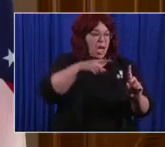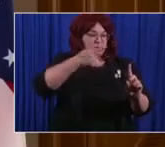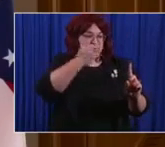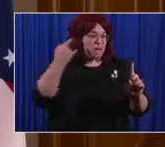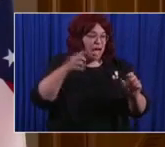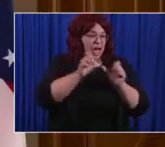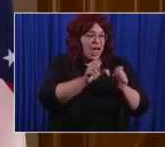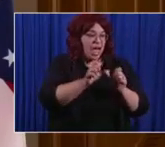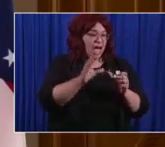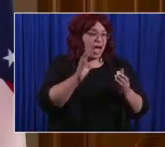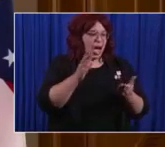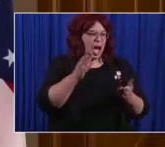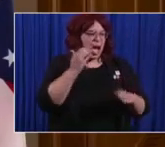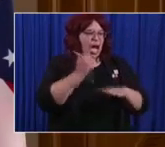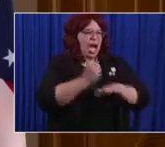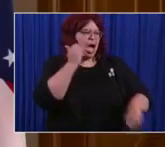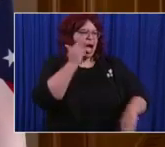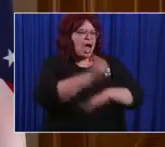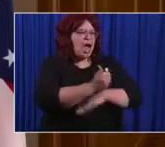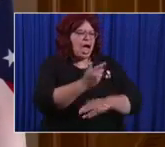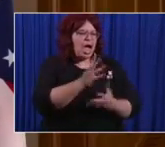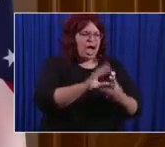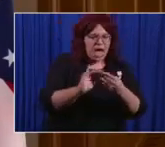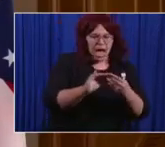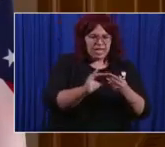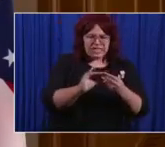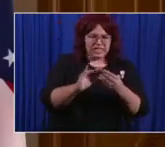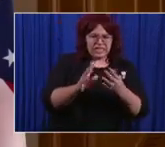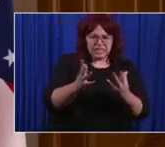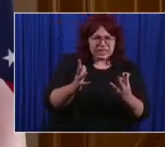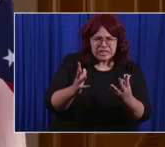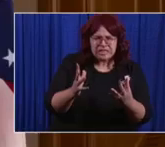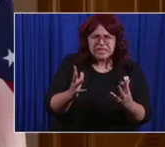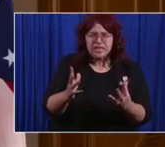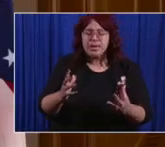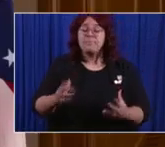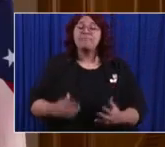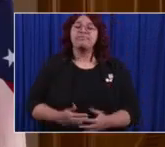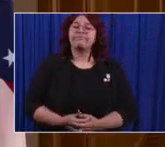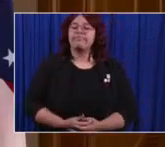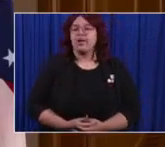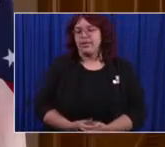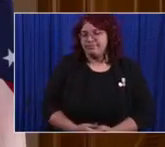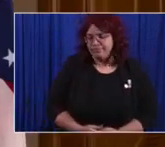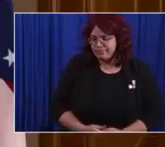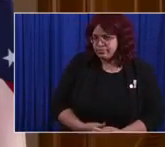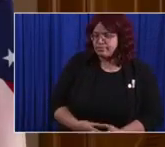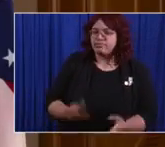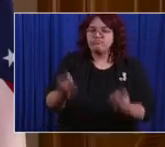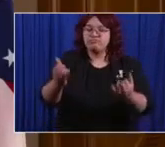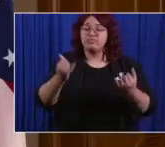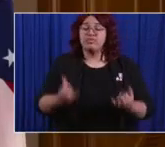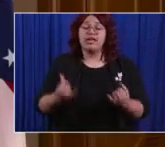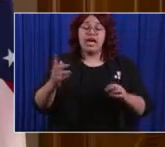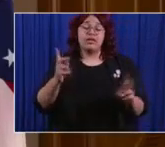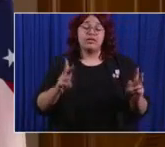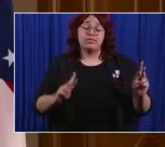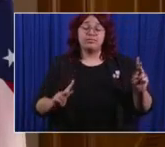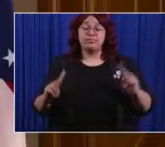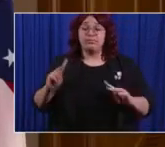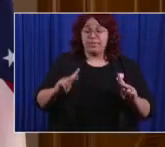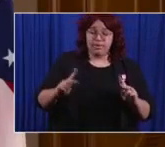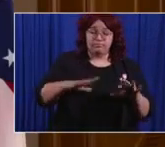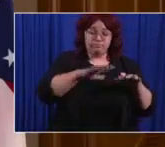Yeah, I think that, we really do have two groups of people. And the people who have been vaccinated can feel